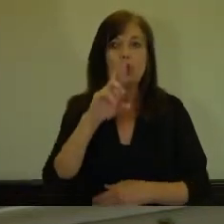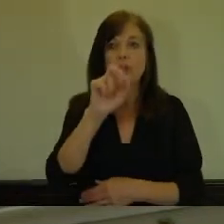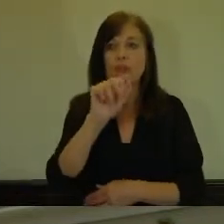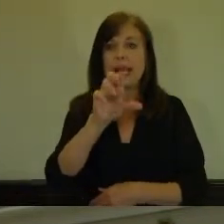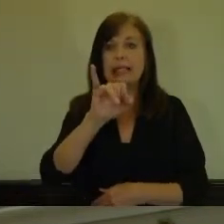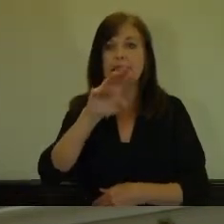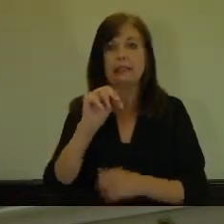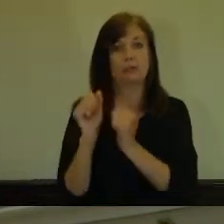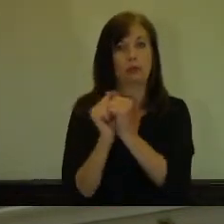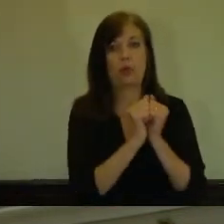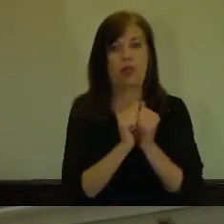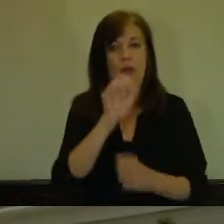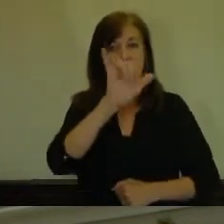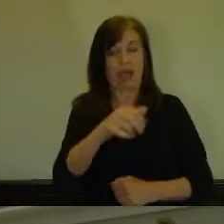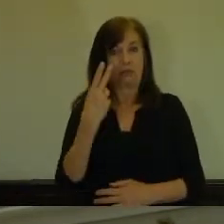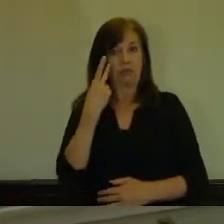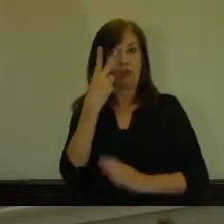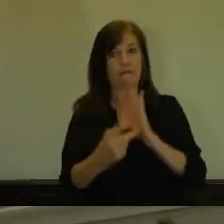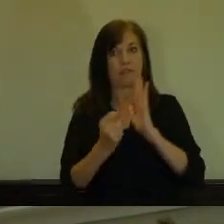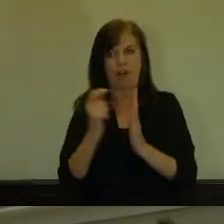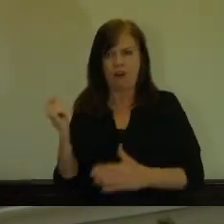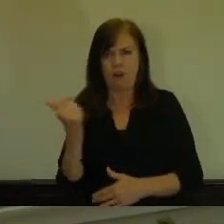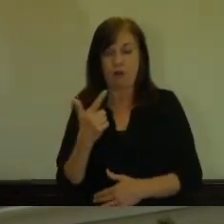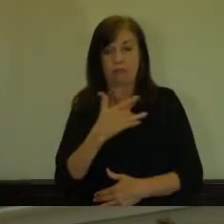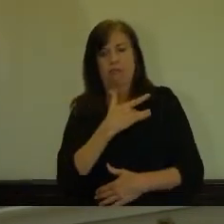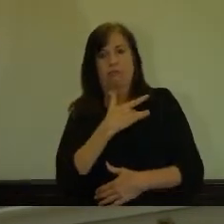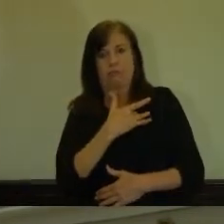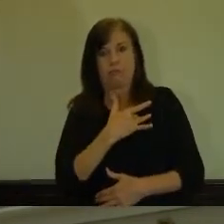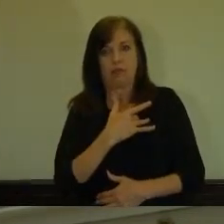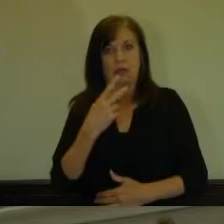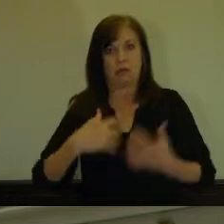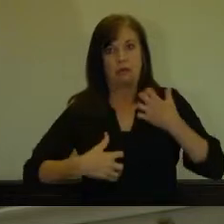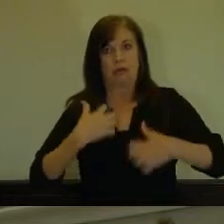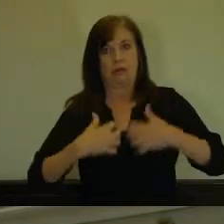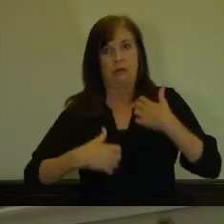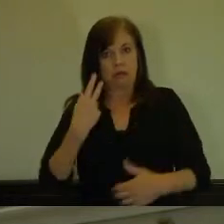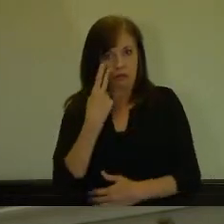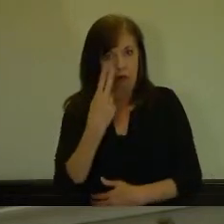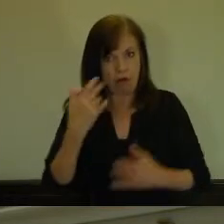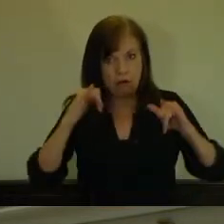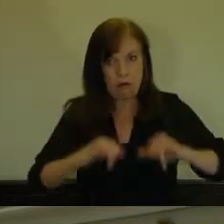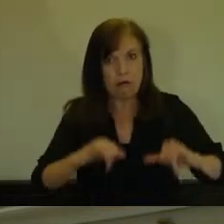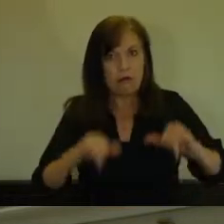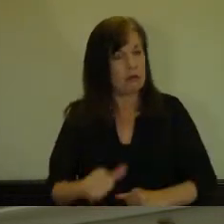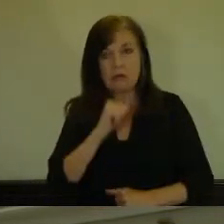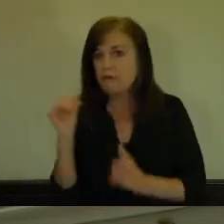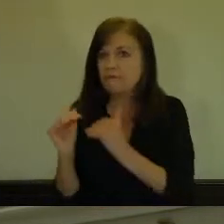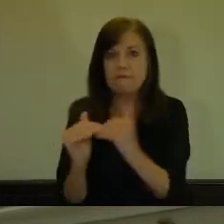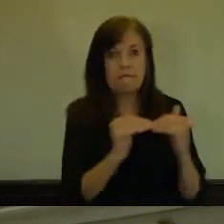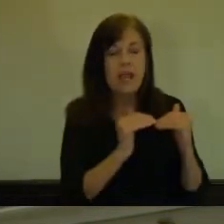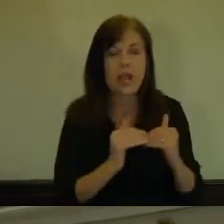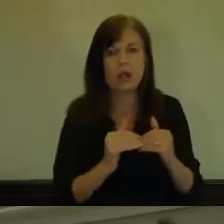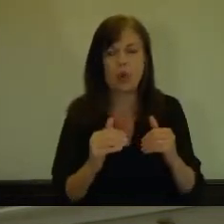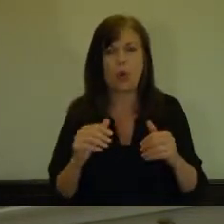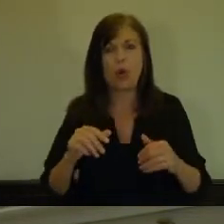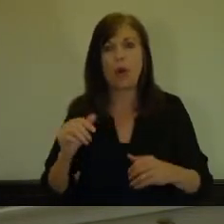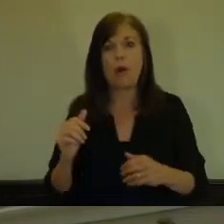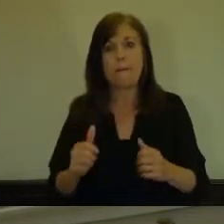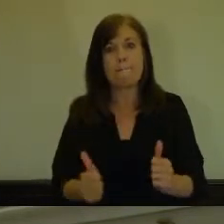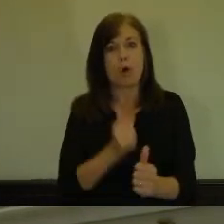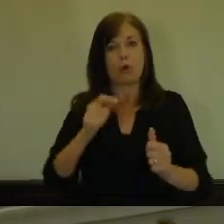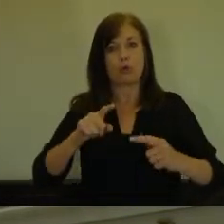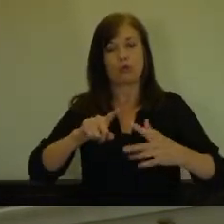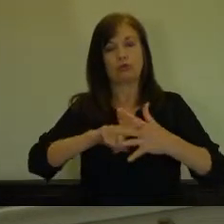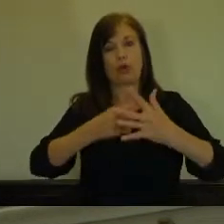injustices together. Our hearts were stirred to ask deeper questions of ourselves and the world around us